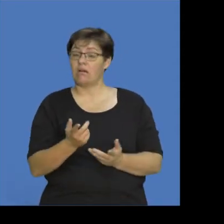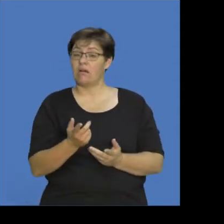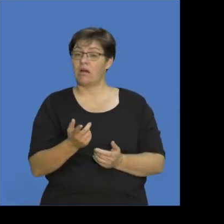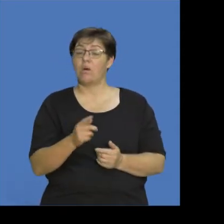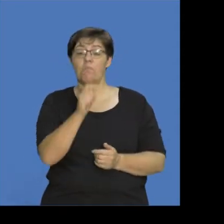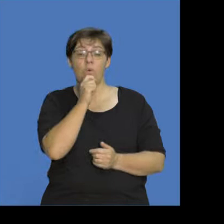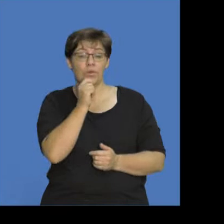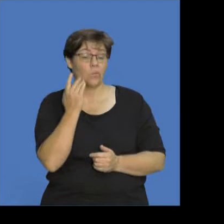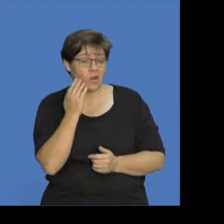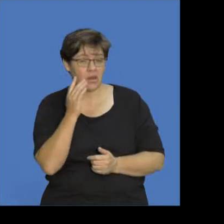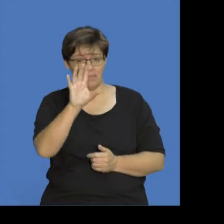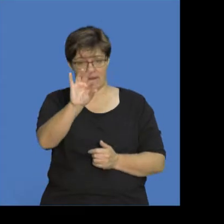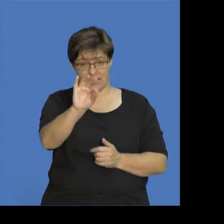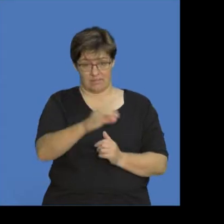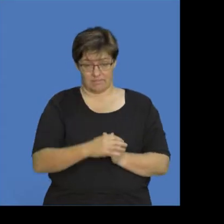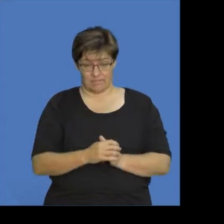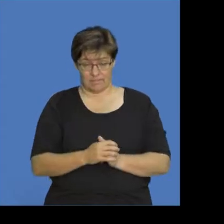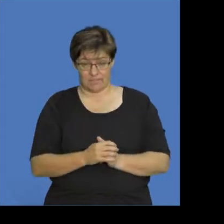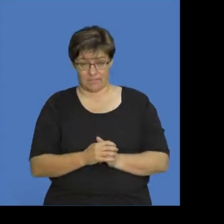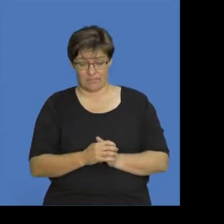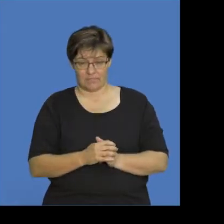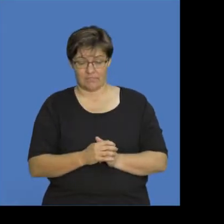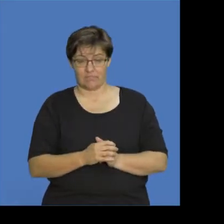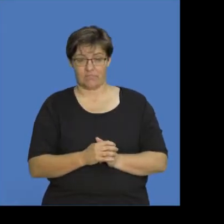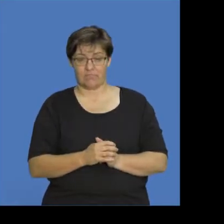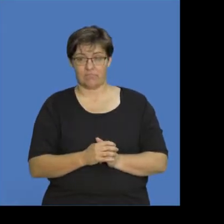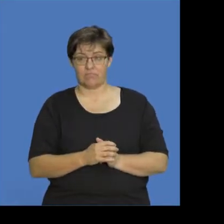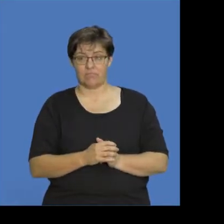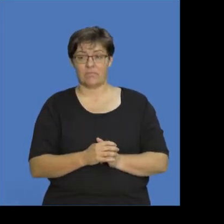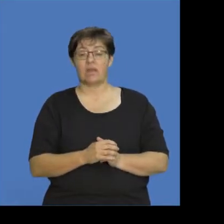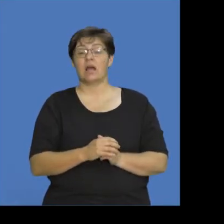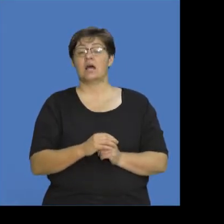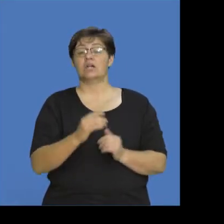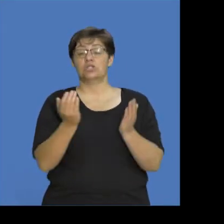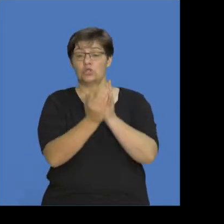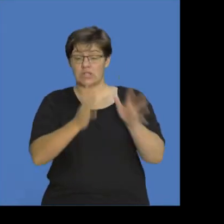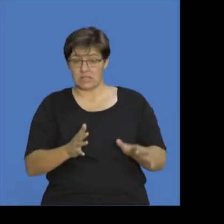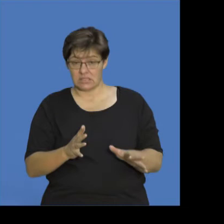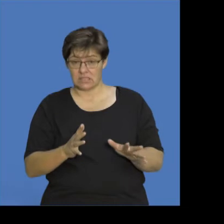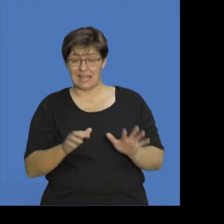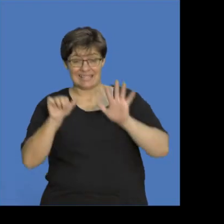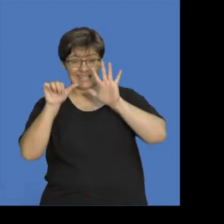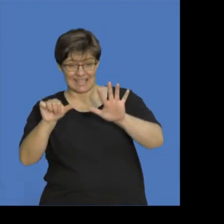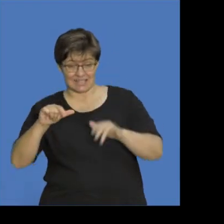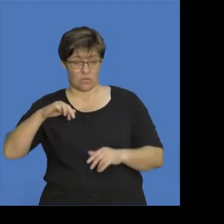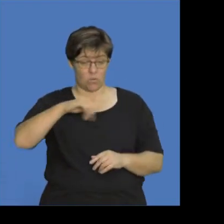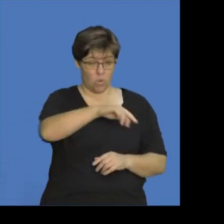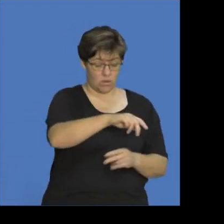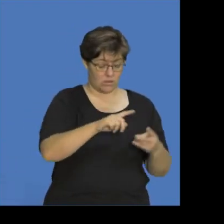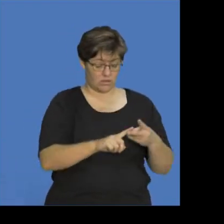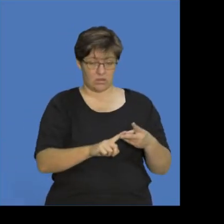okay? So what does it mean? 6 students walk, about 10 use a